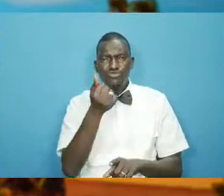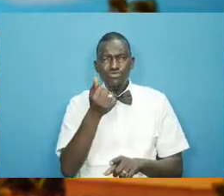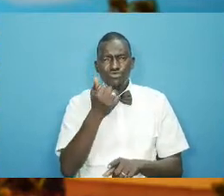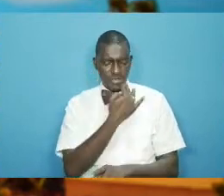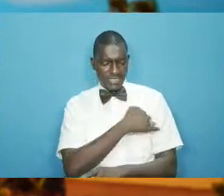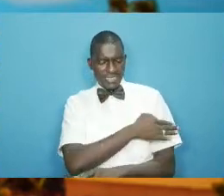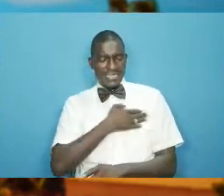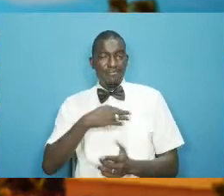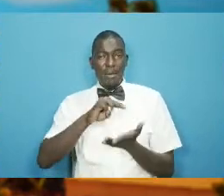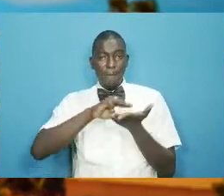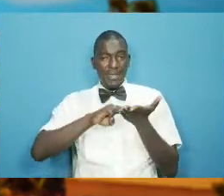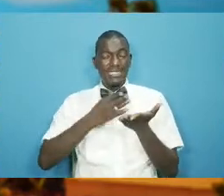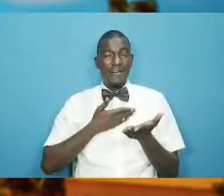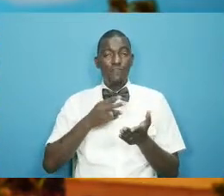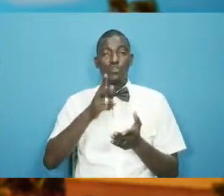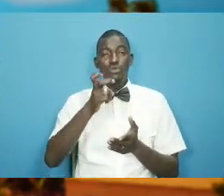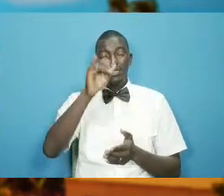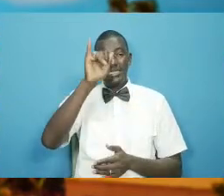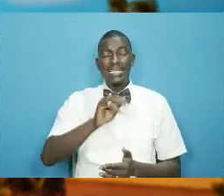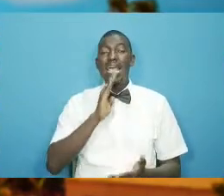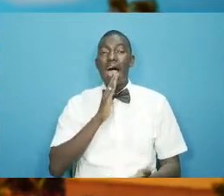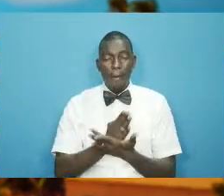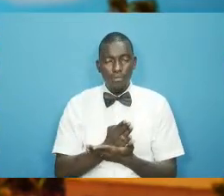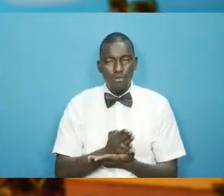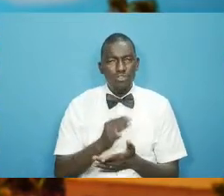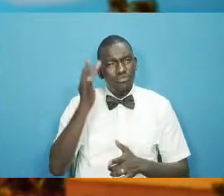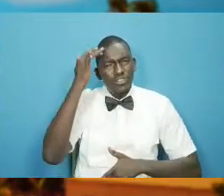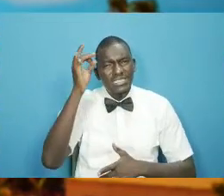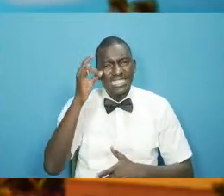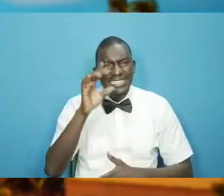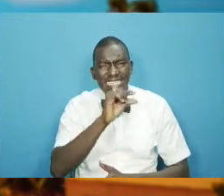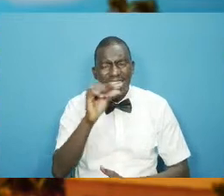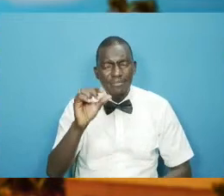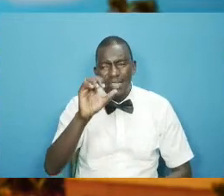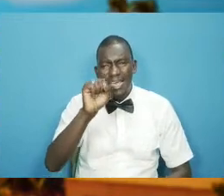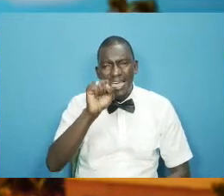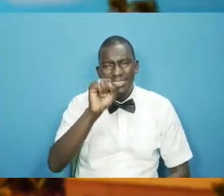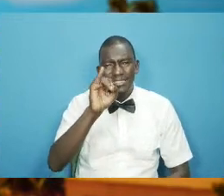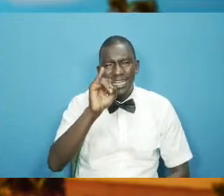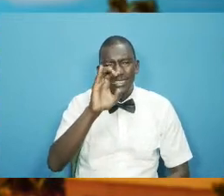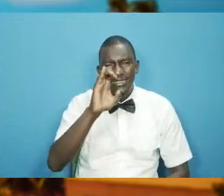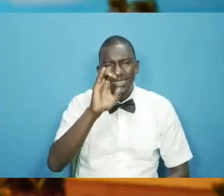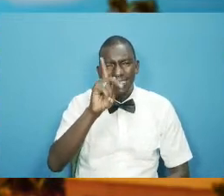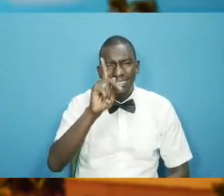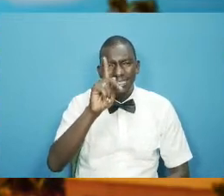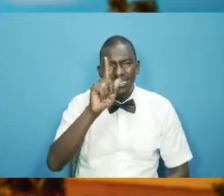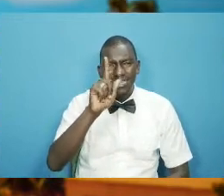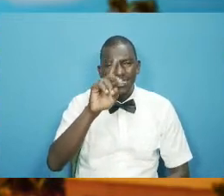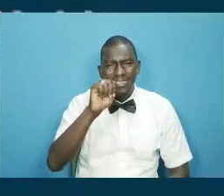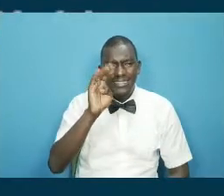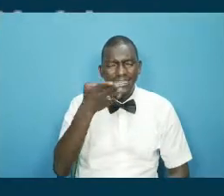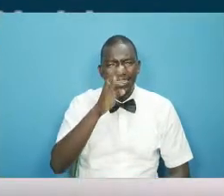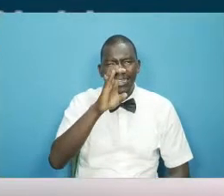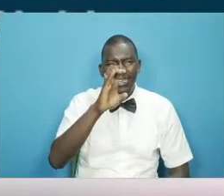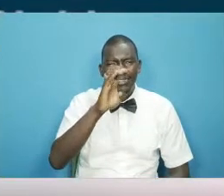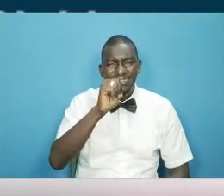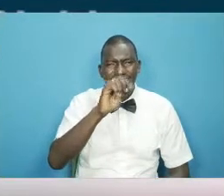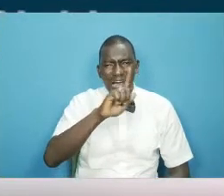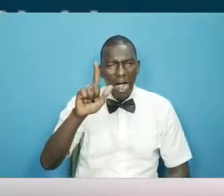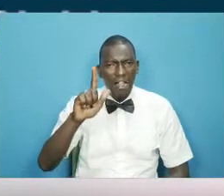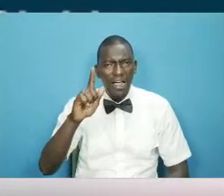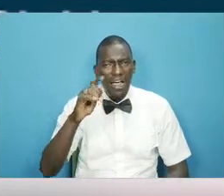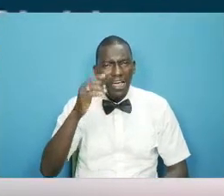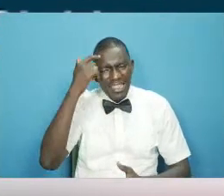cell in 20 years is approved. The National Health Service of England announced this on Tuesday. Alucise reports.